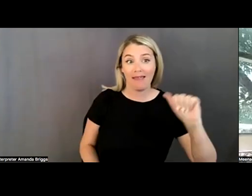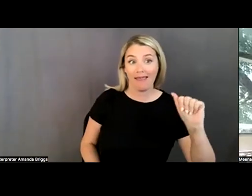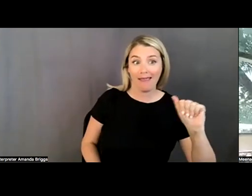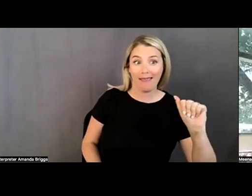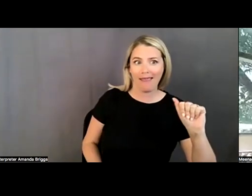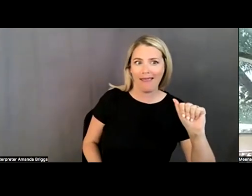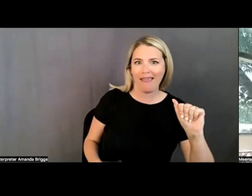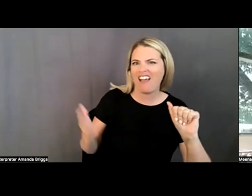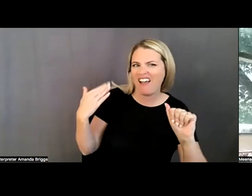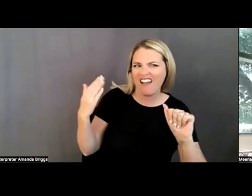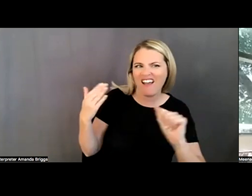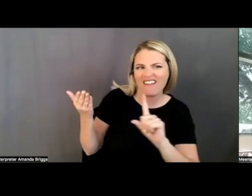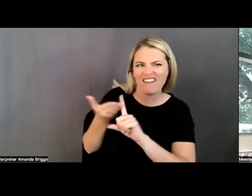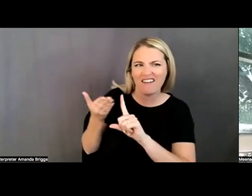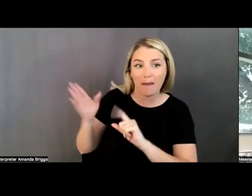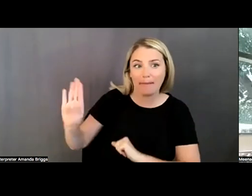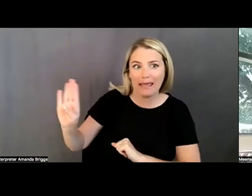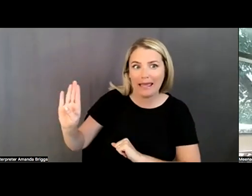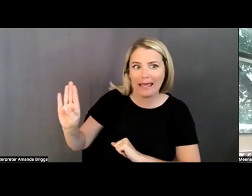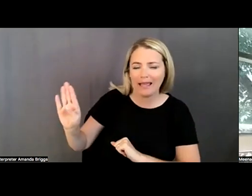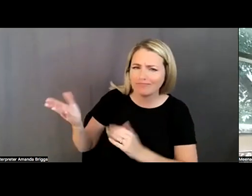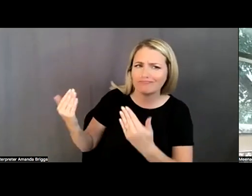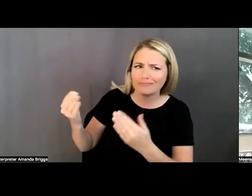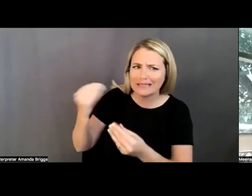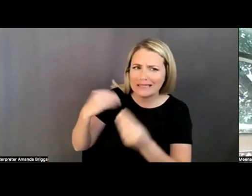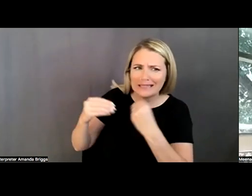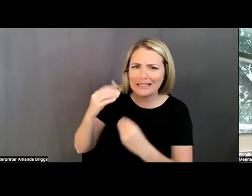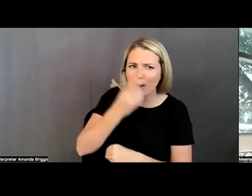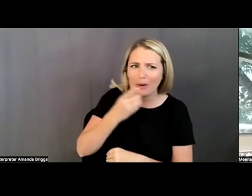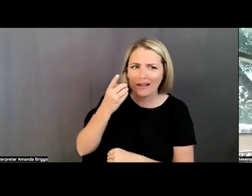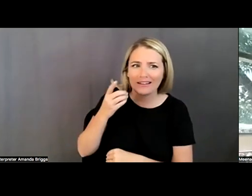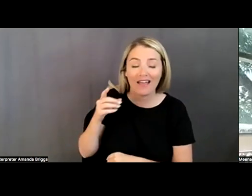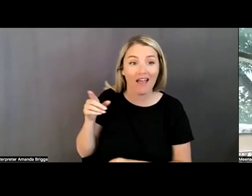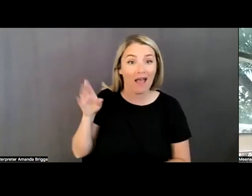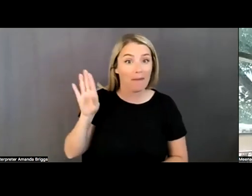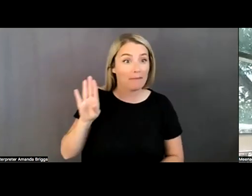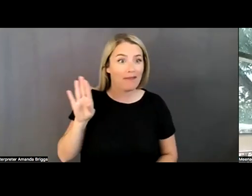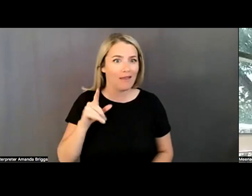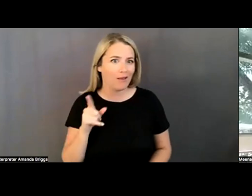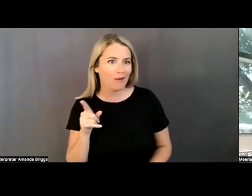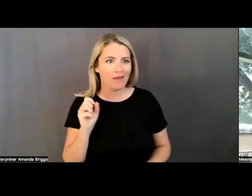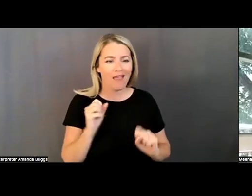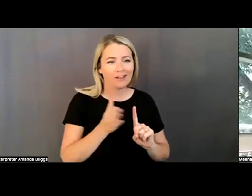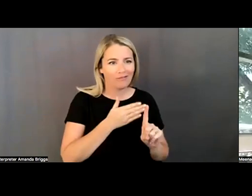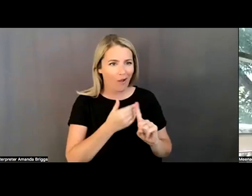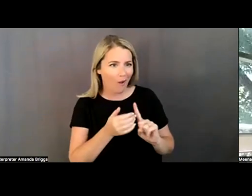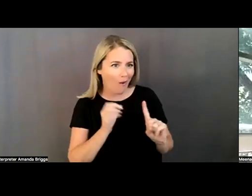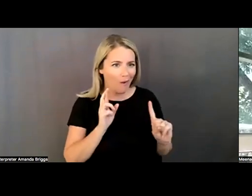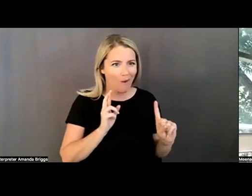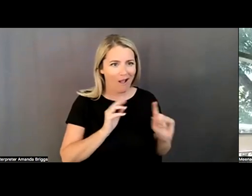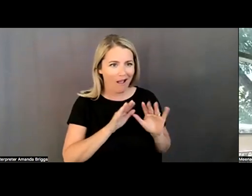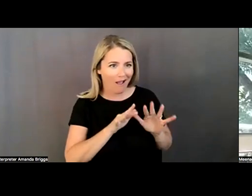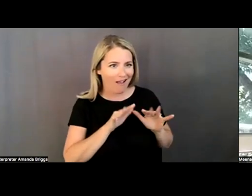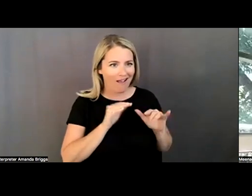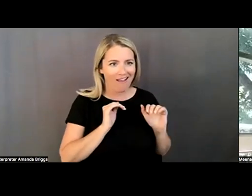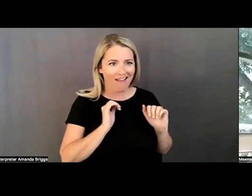eat the donuts. Person B, don't get your flirt on, your swirl on, however you